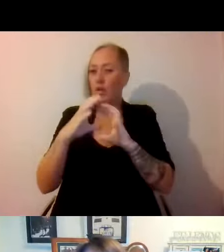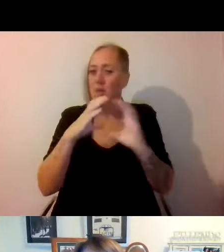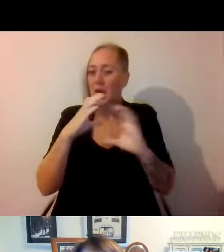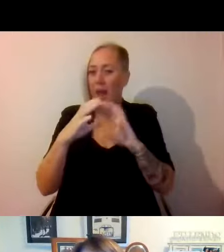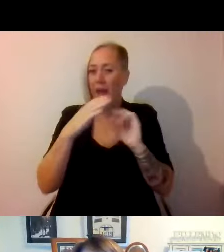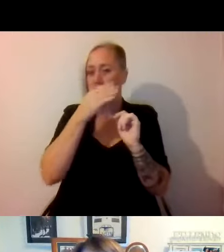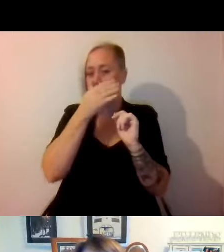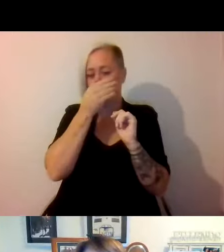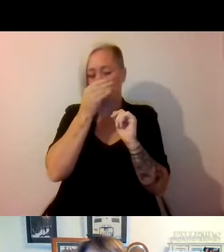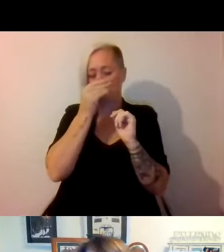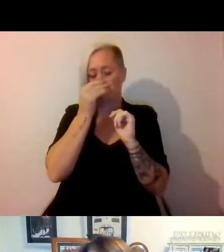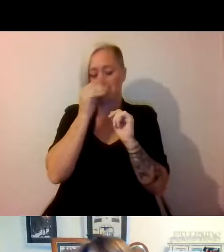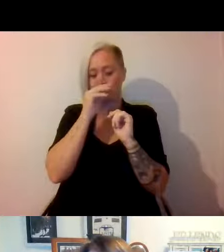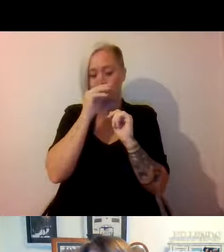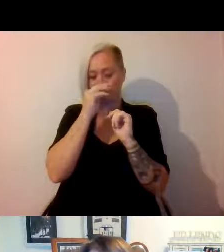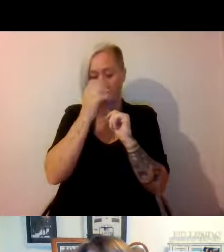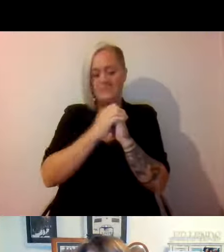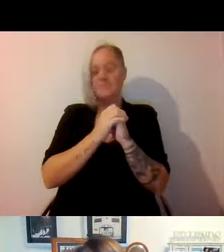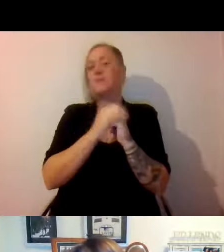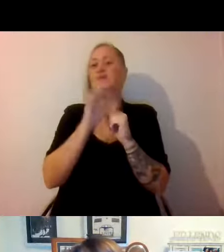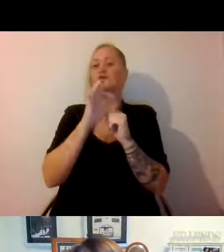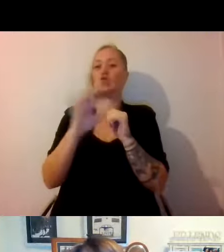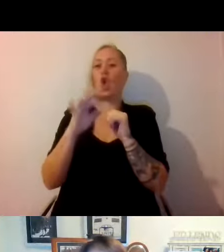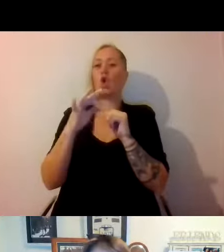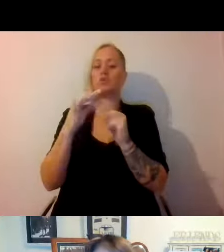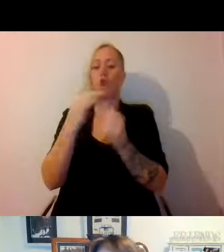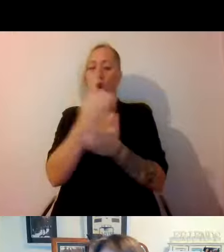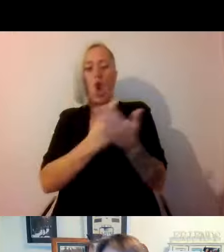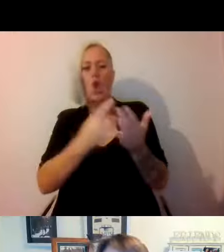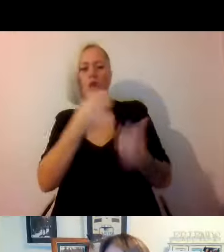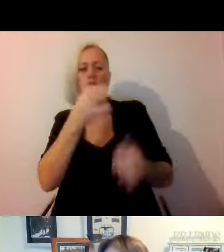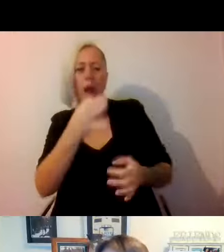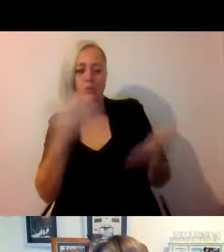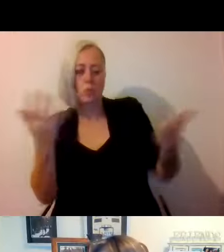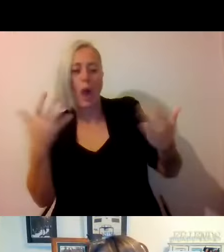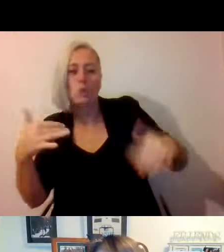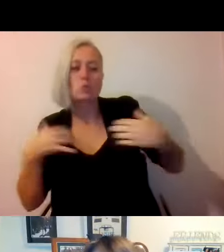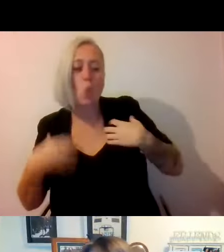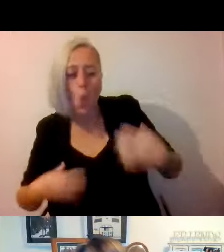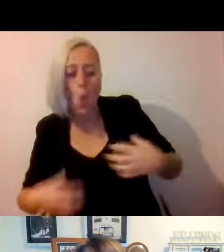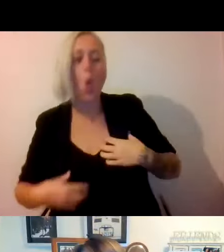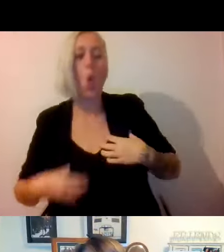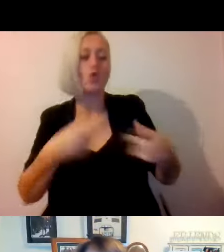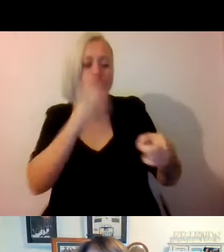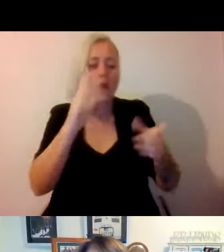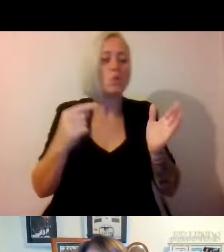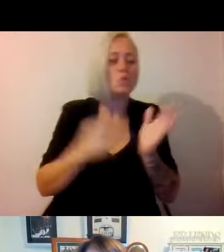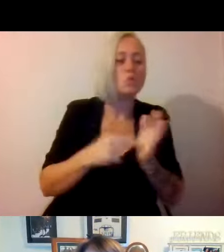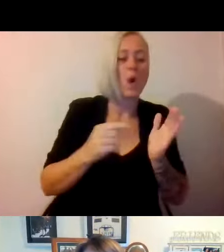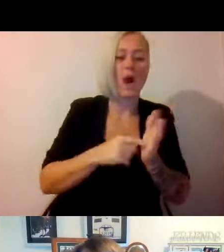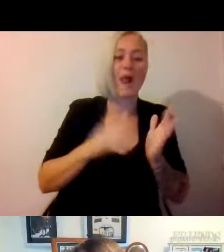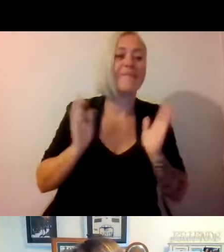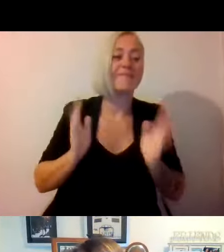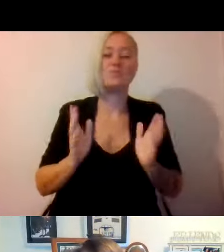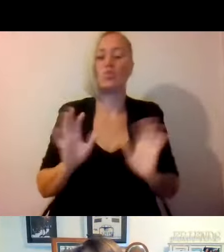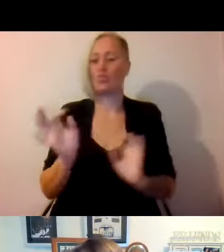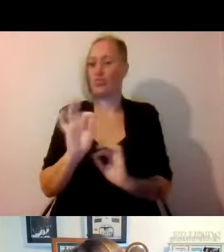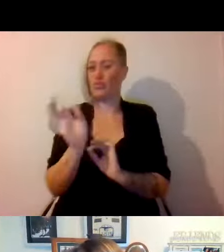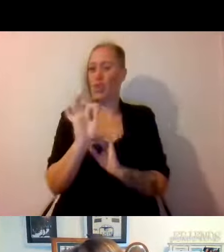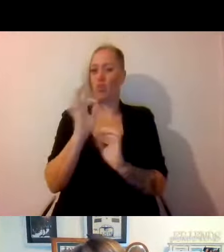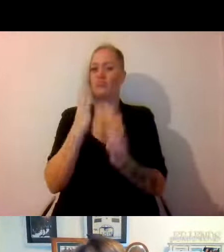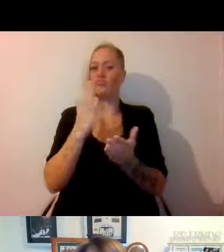It's not just to say which bits are hurting. It's not just to ask for the drink or the toilet. They're